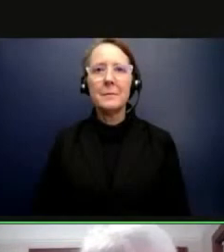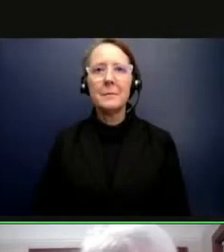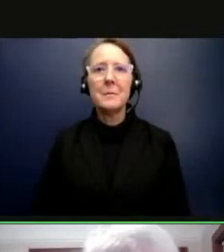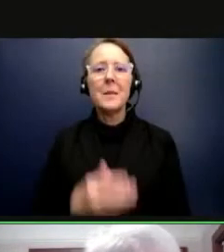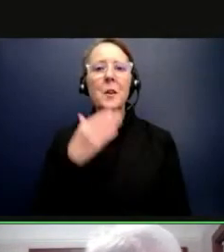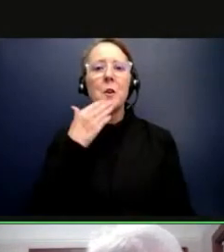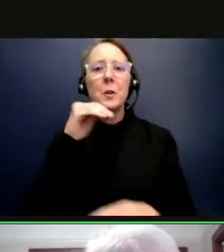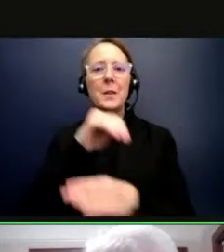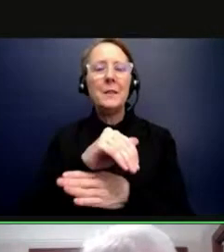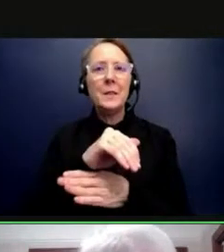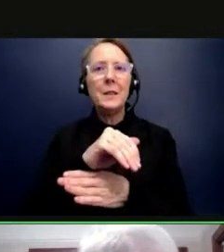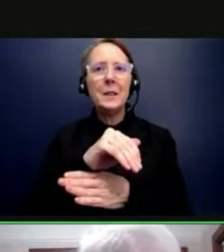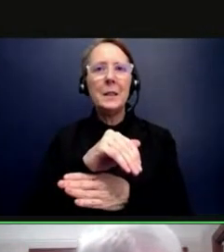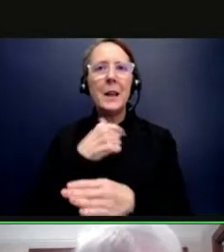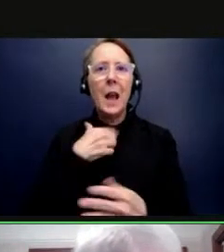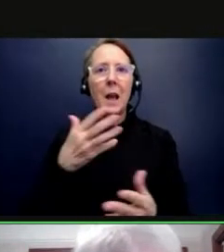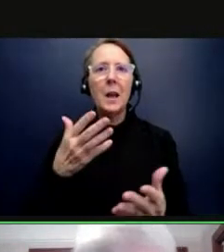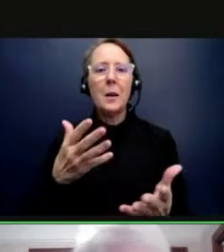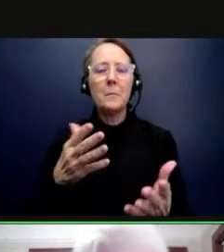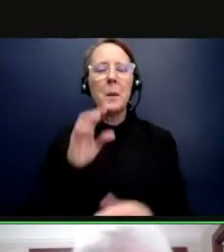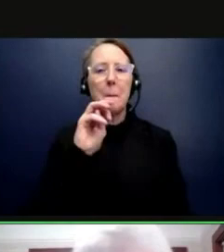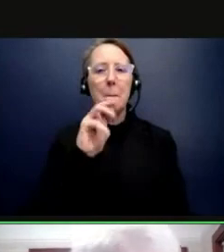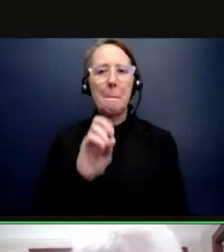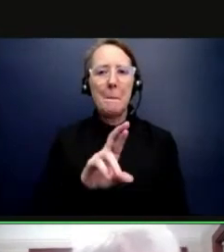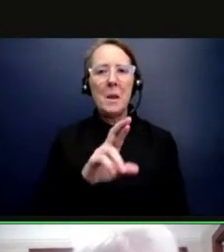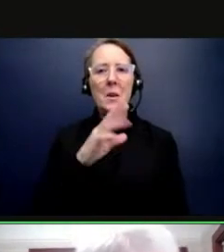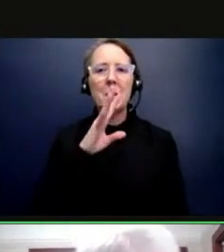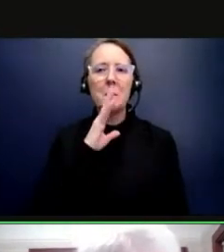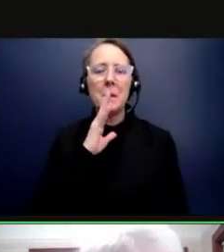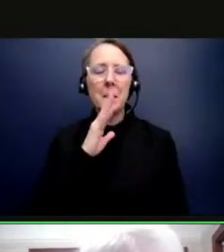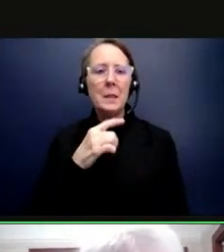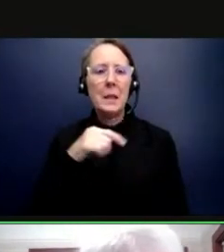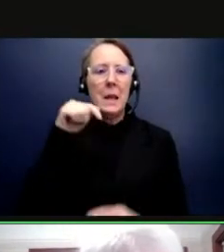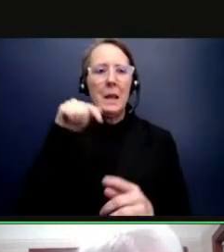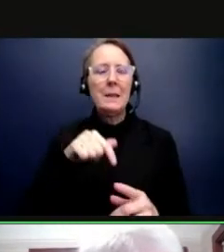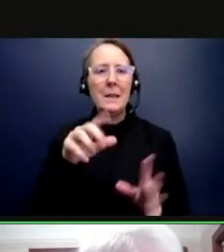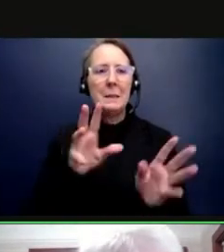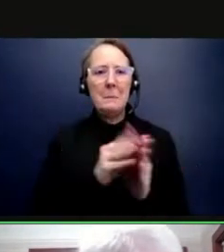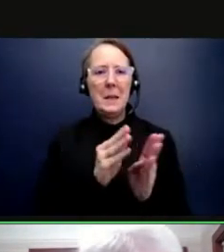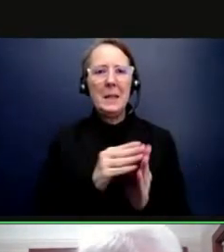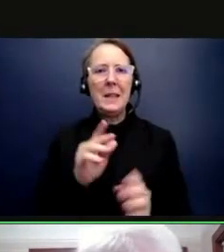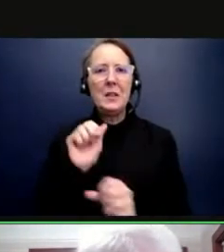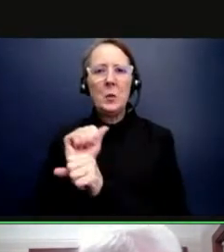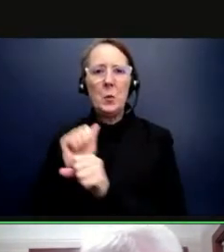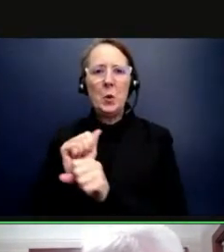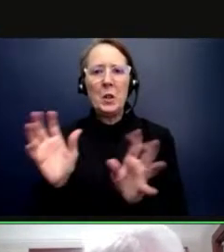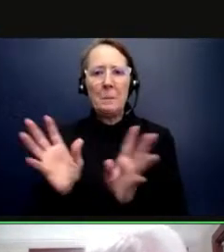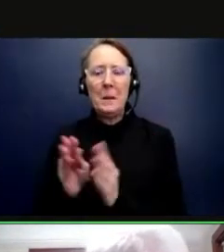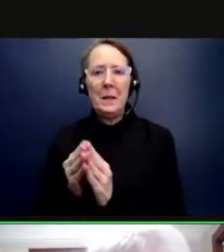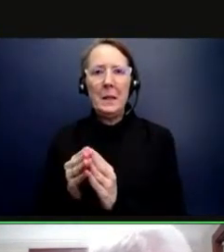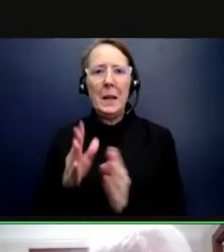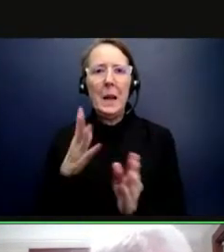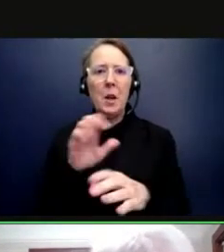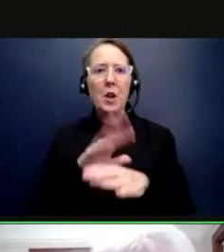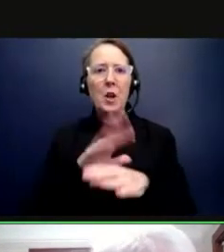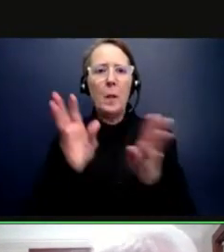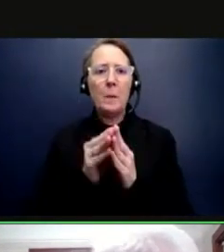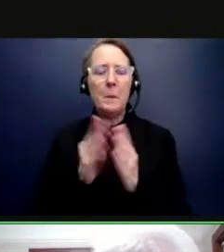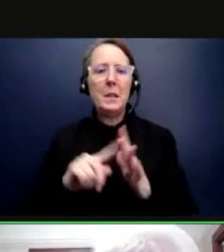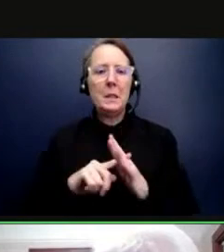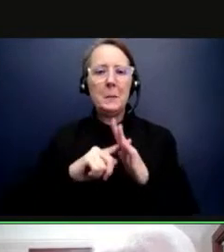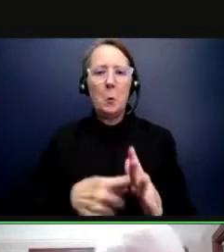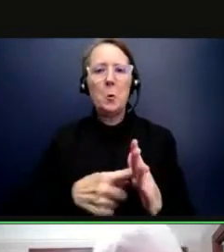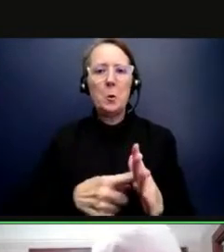Good evening. I want to call this meeting. It's a work session of the Salem City Council to order January